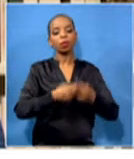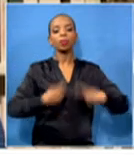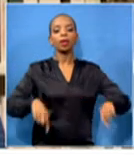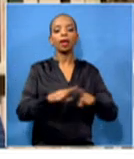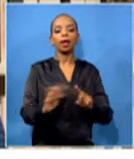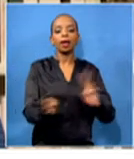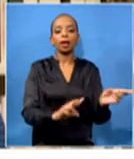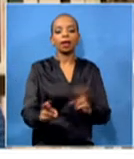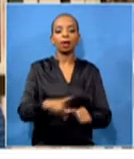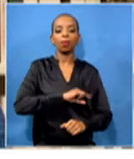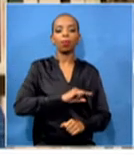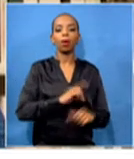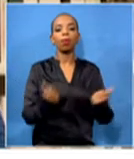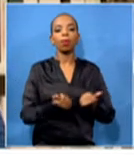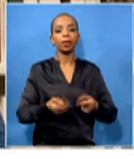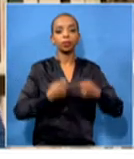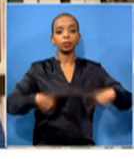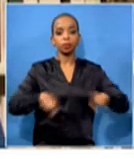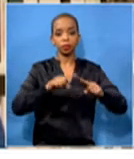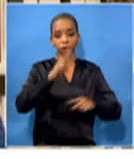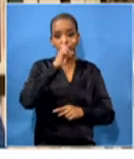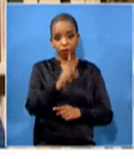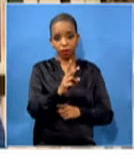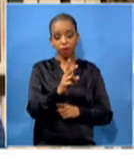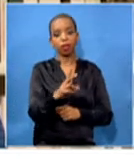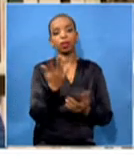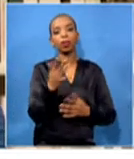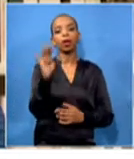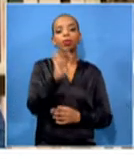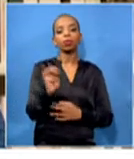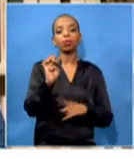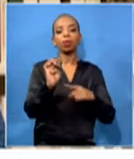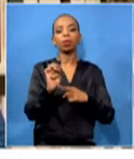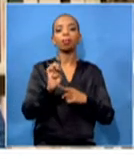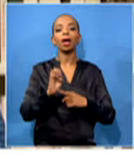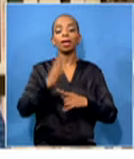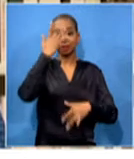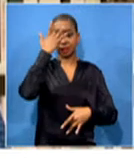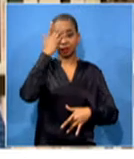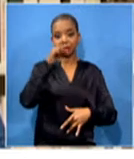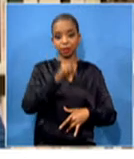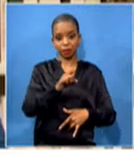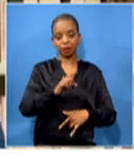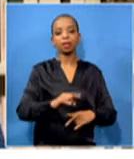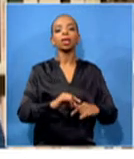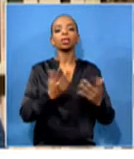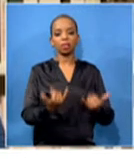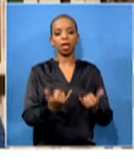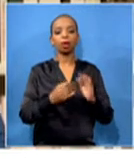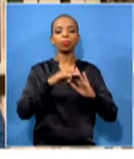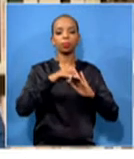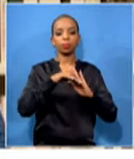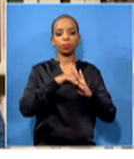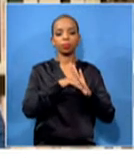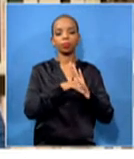we see already in Europe the disease is declining. It's still going in the UK because the UK started